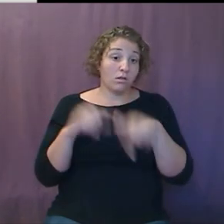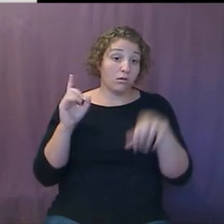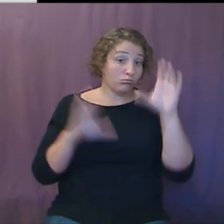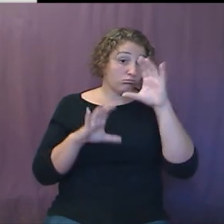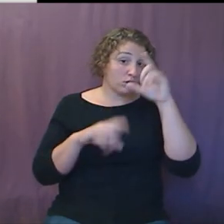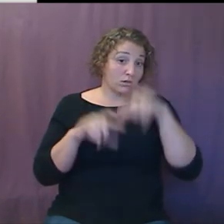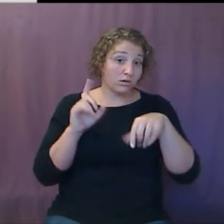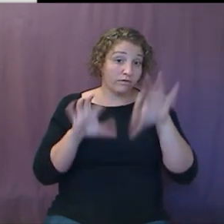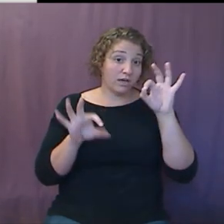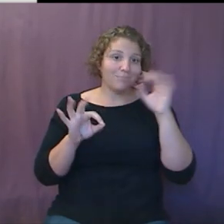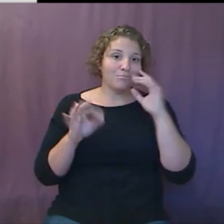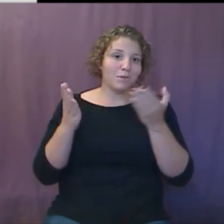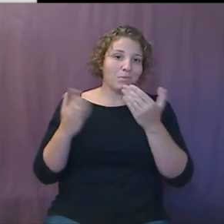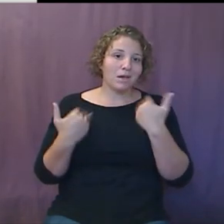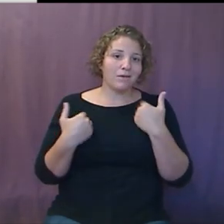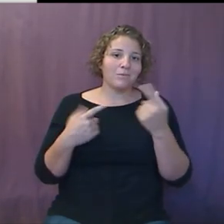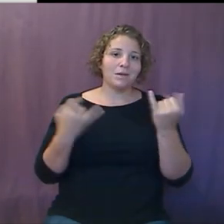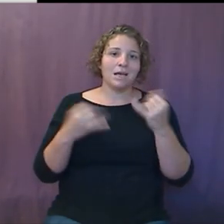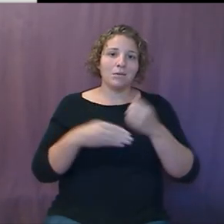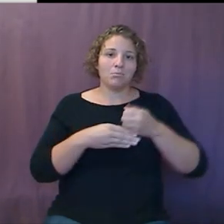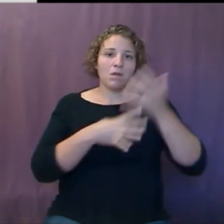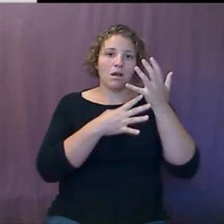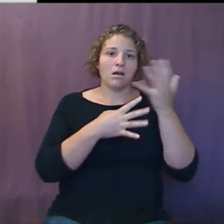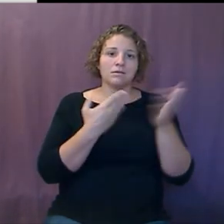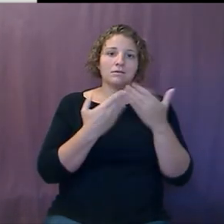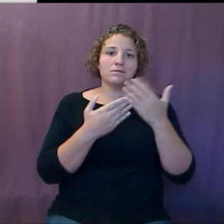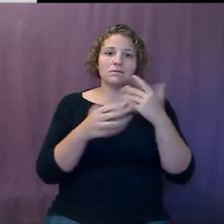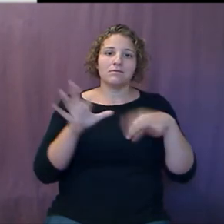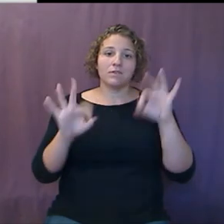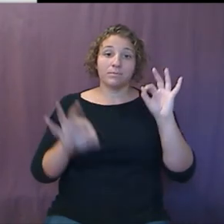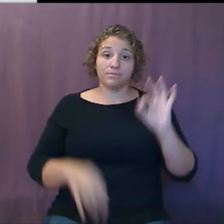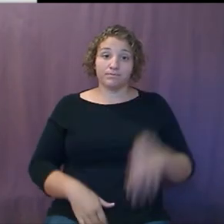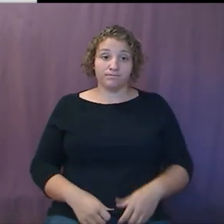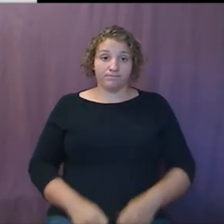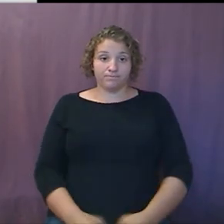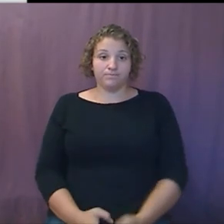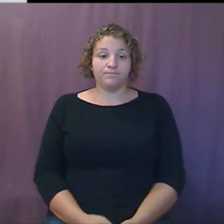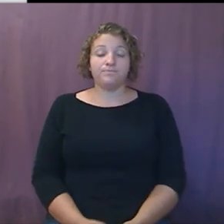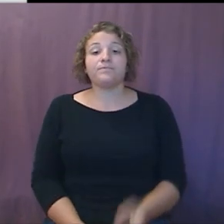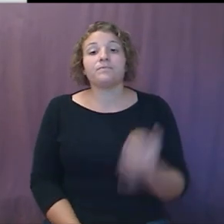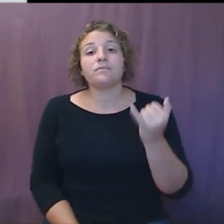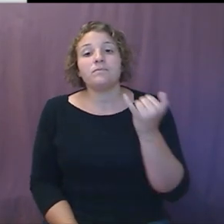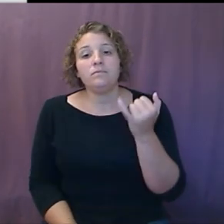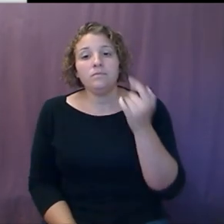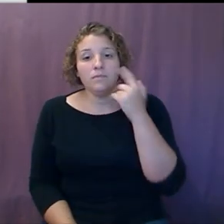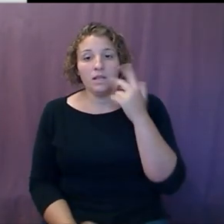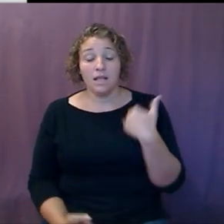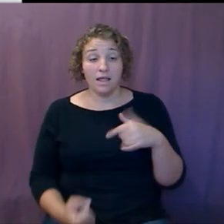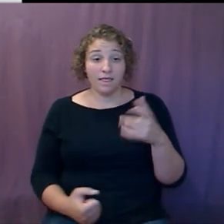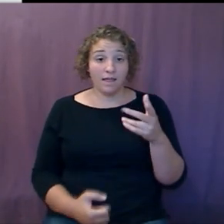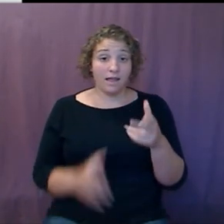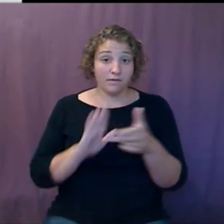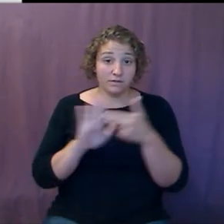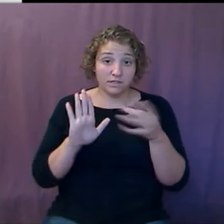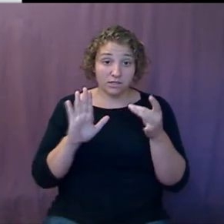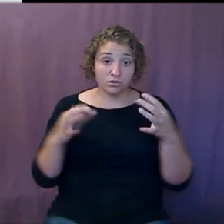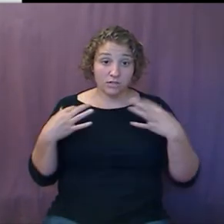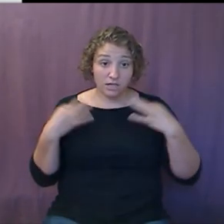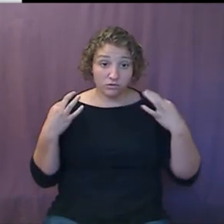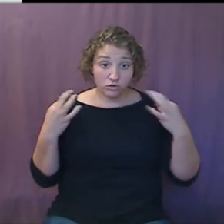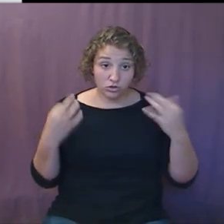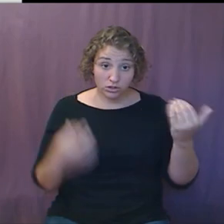it probably existed but now you do some simple searches and you can find it all over the place they have stickers they have